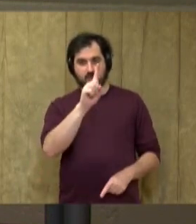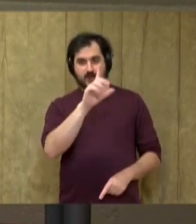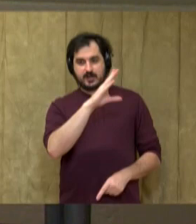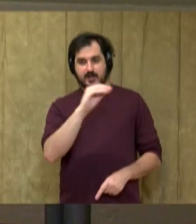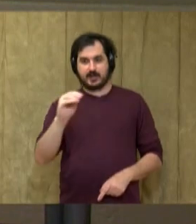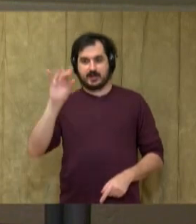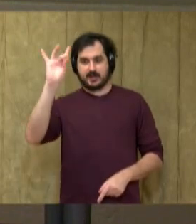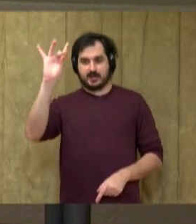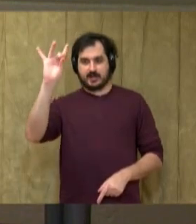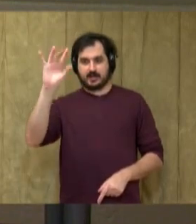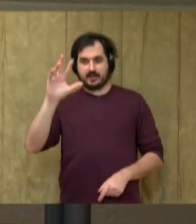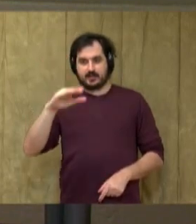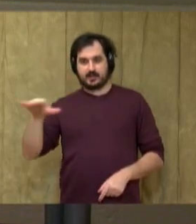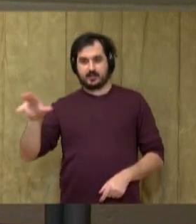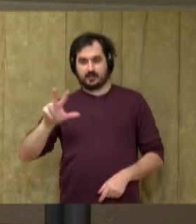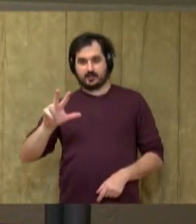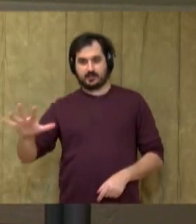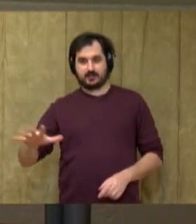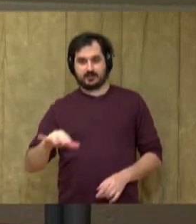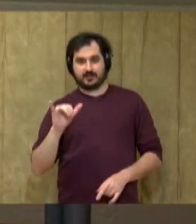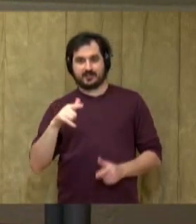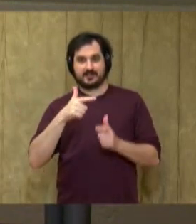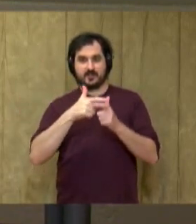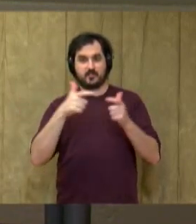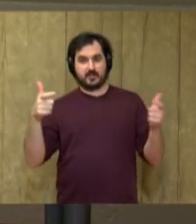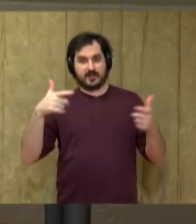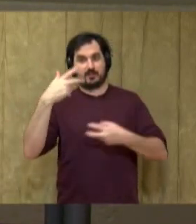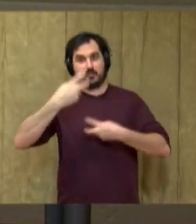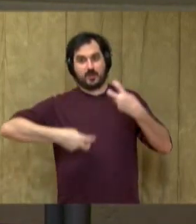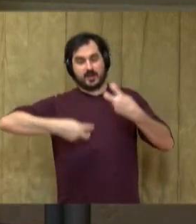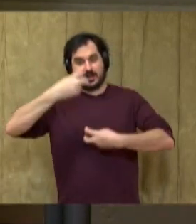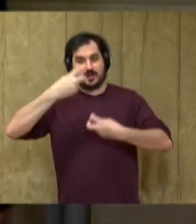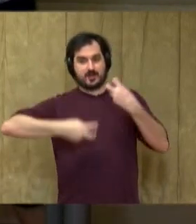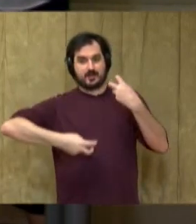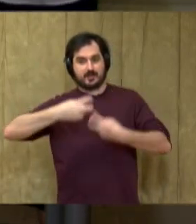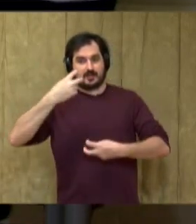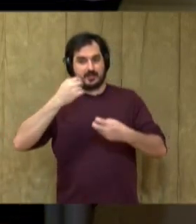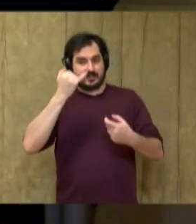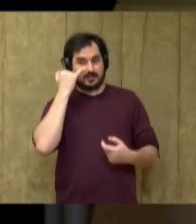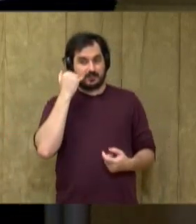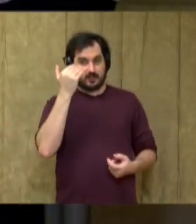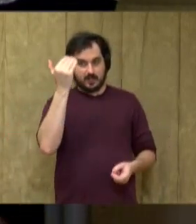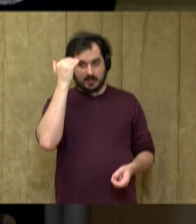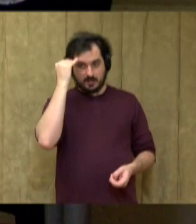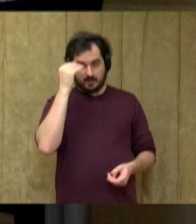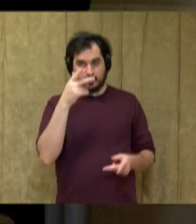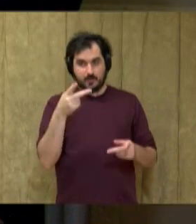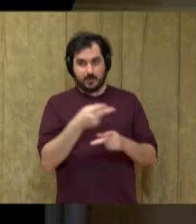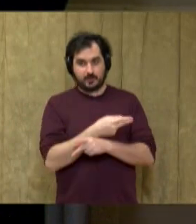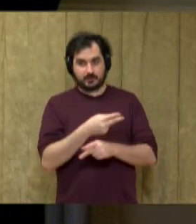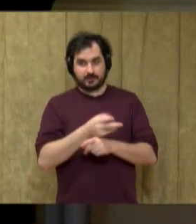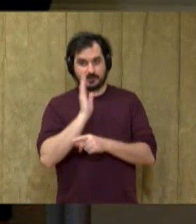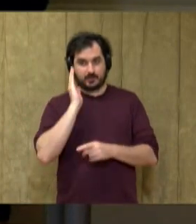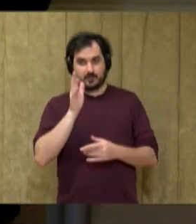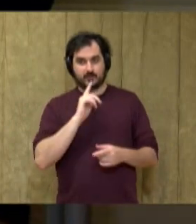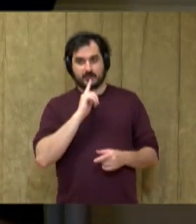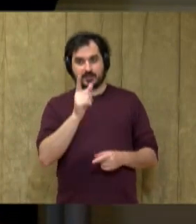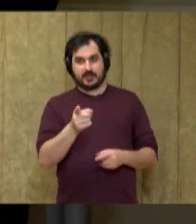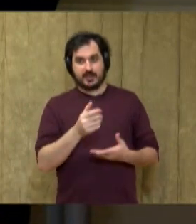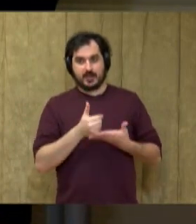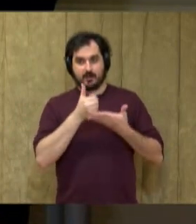8/35. That was a big problem, but if you know your multiples, then that'll really help you out.